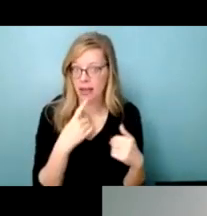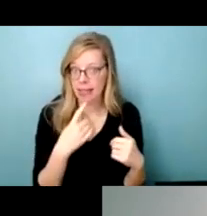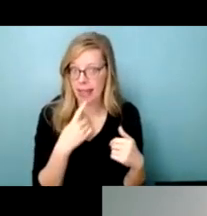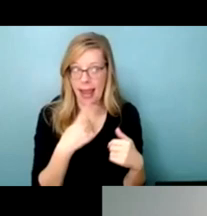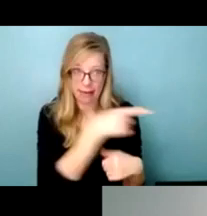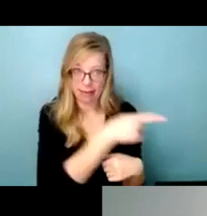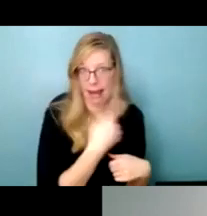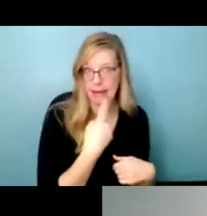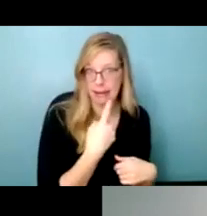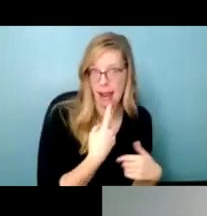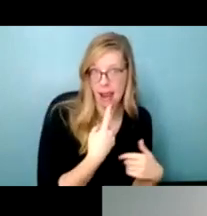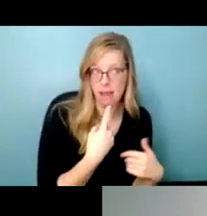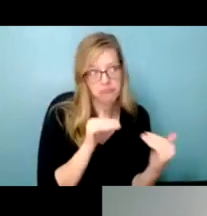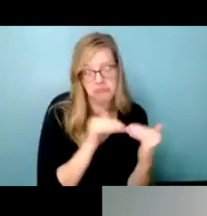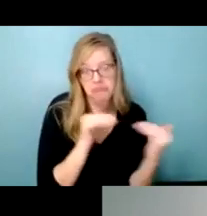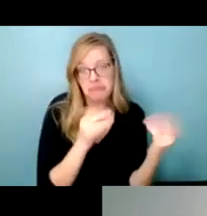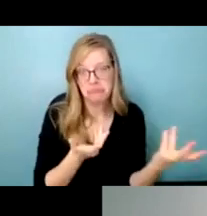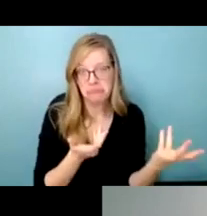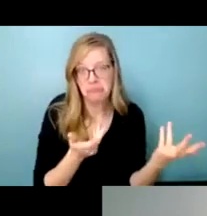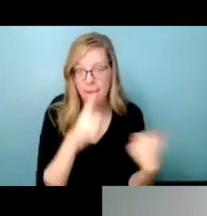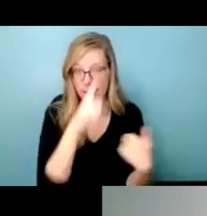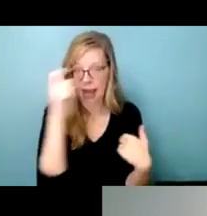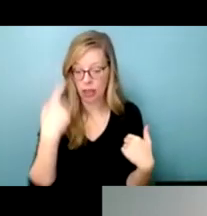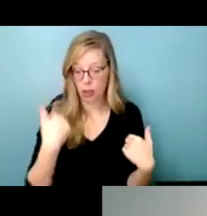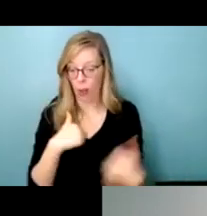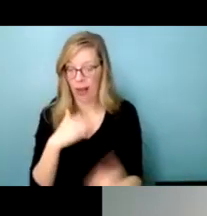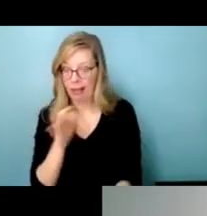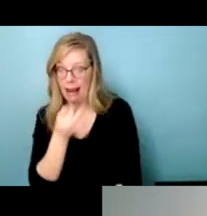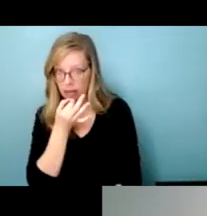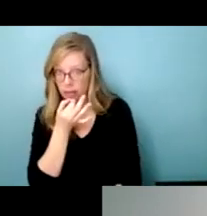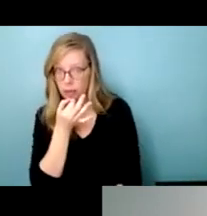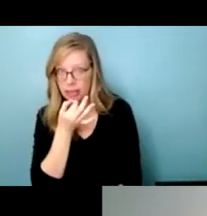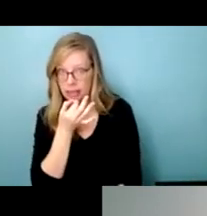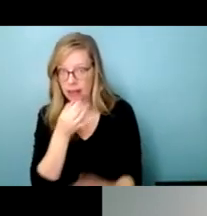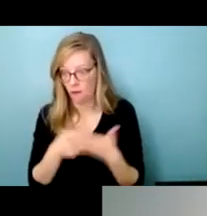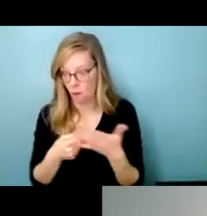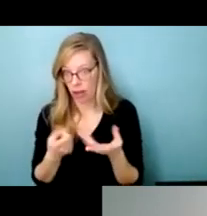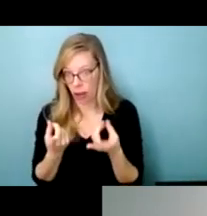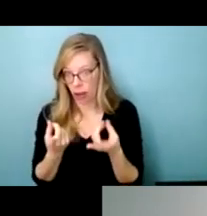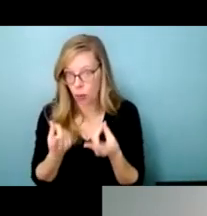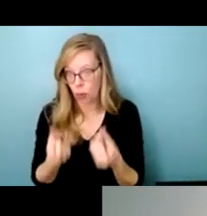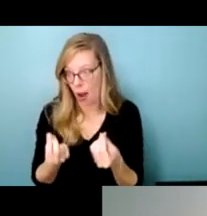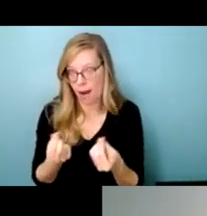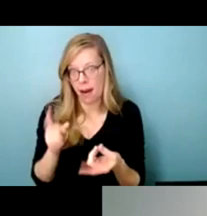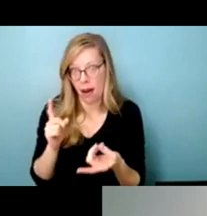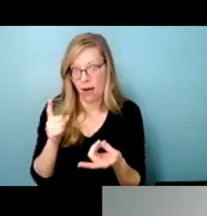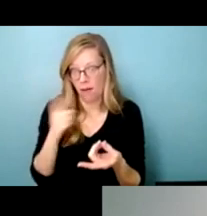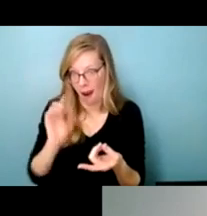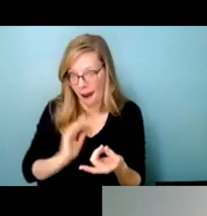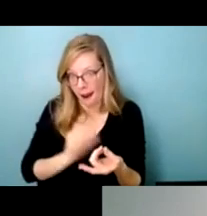do, because we have the expertise on the ground about what needs to happen for our families. And the